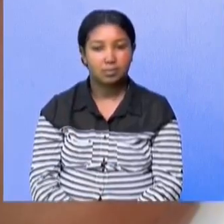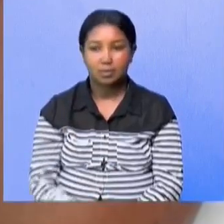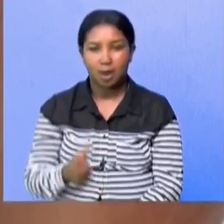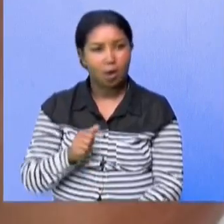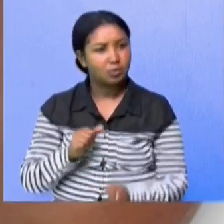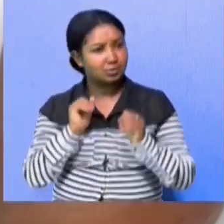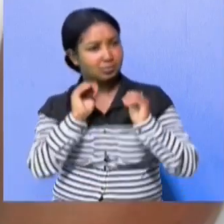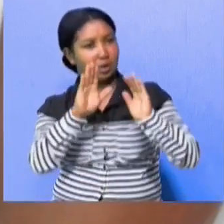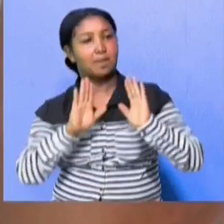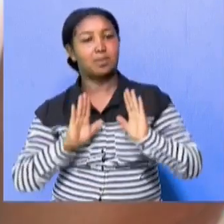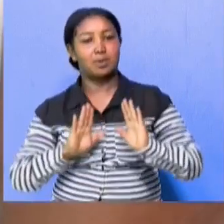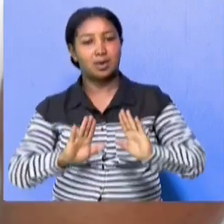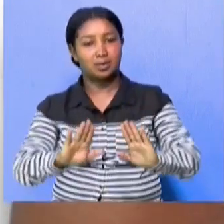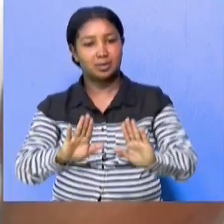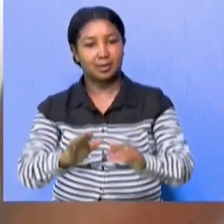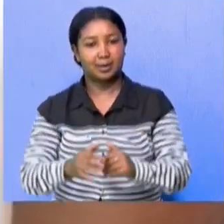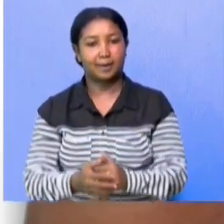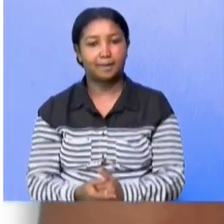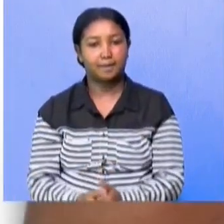surprising